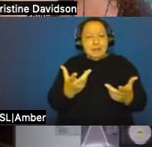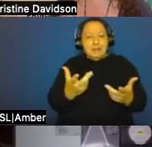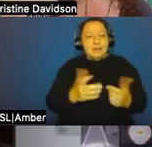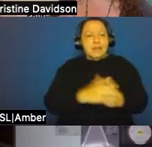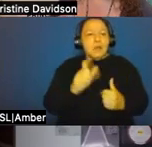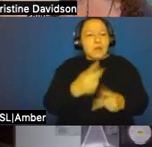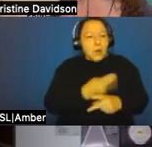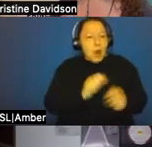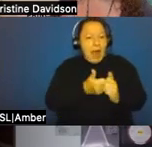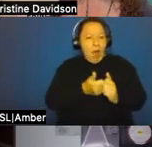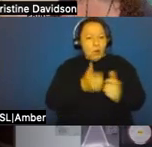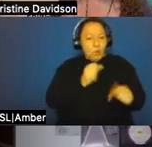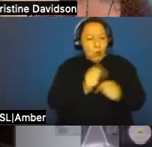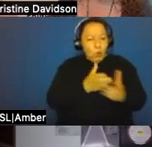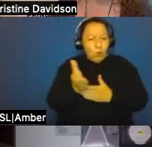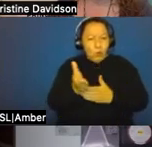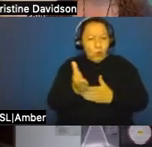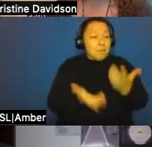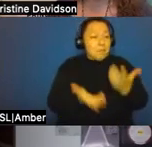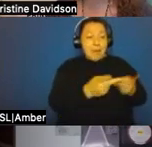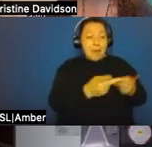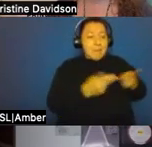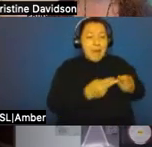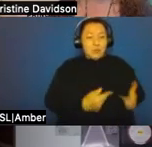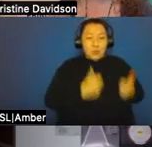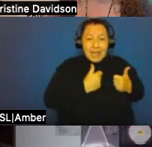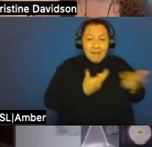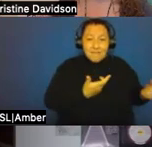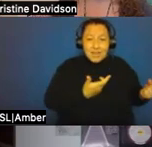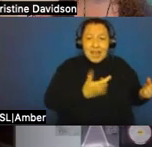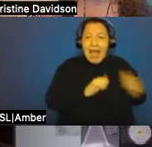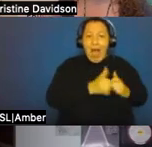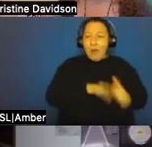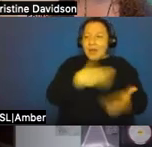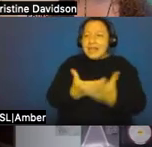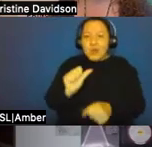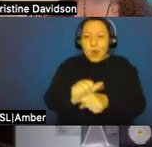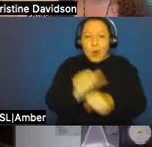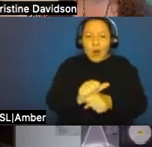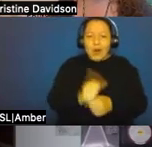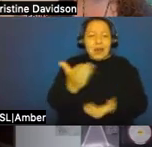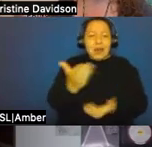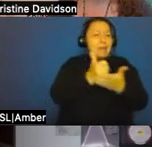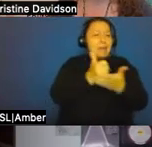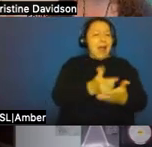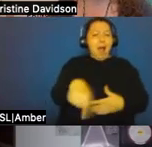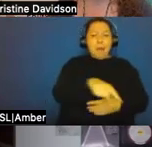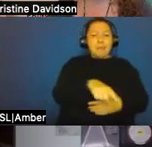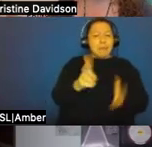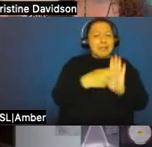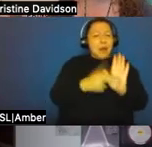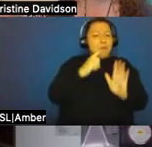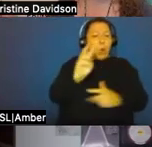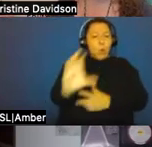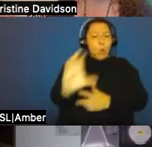work or how they sign up for WIC, right? There's many different things that are going to show up in a survivor's life once